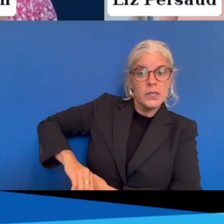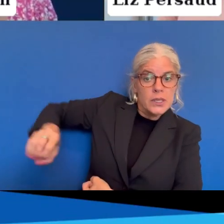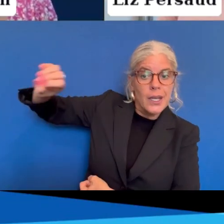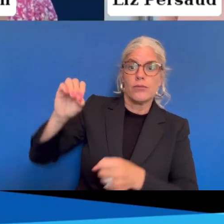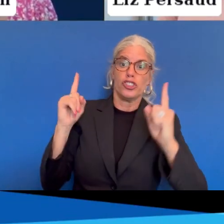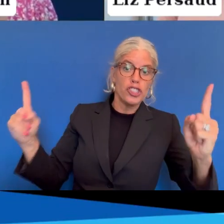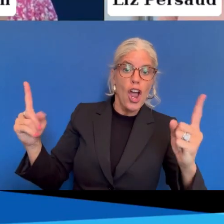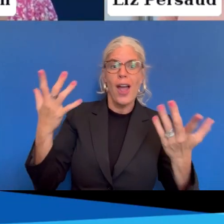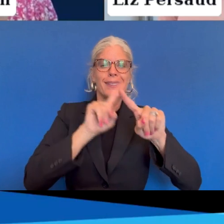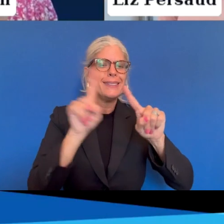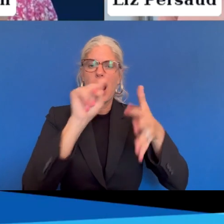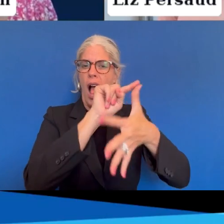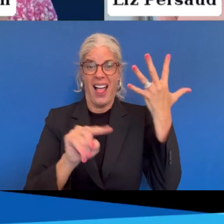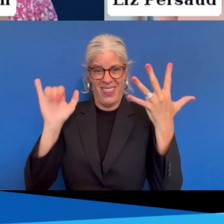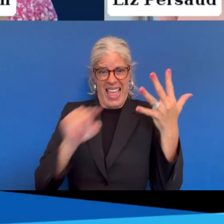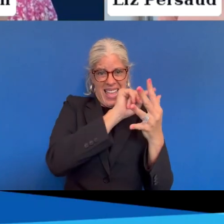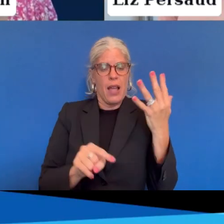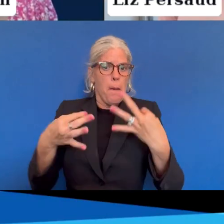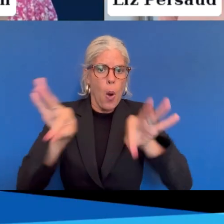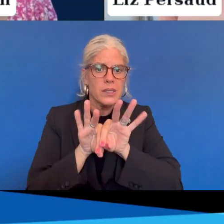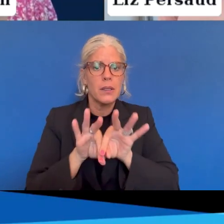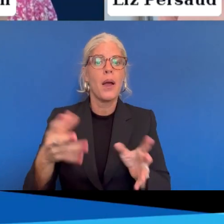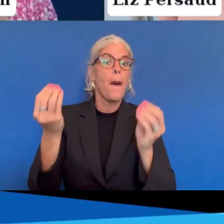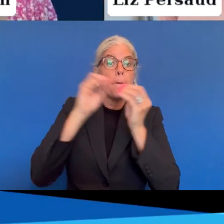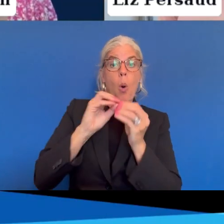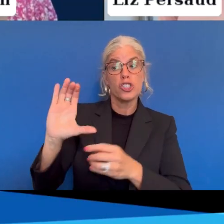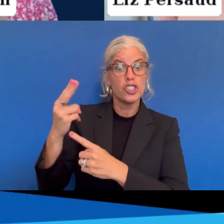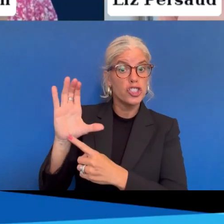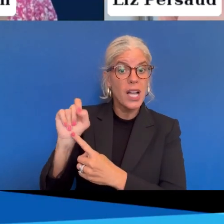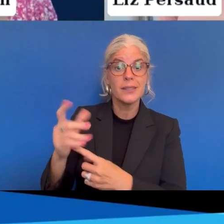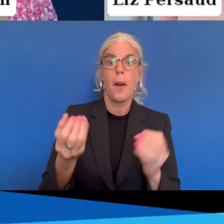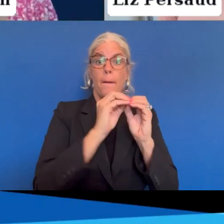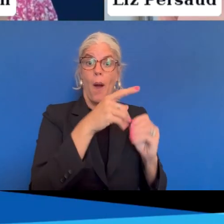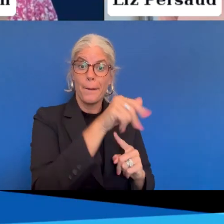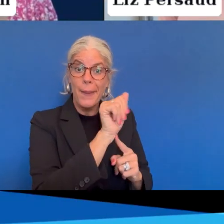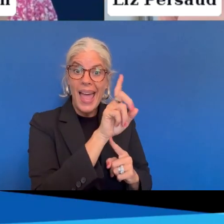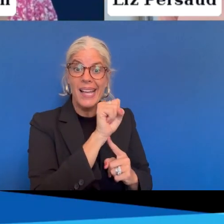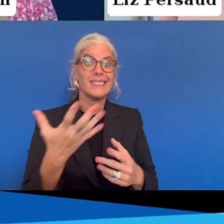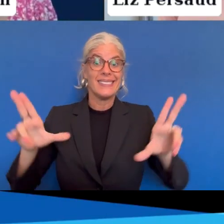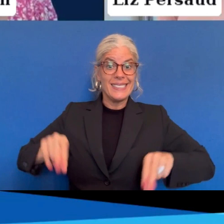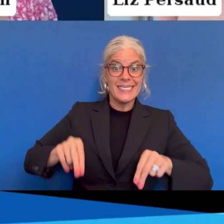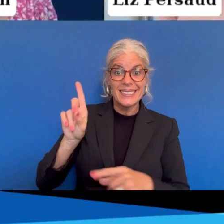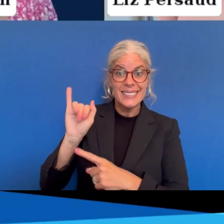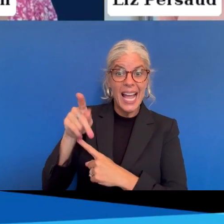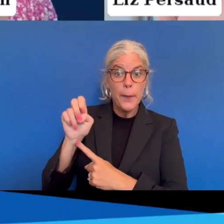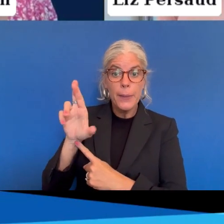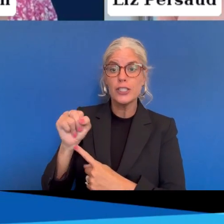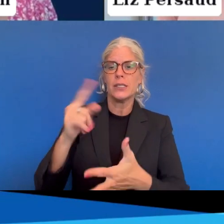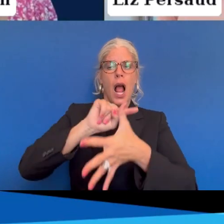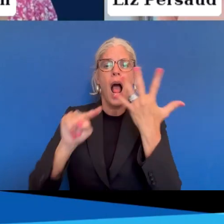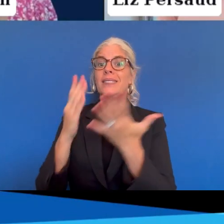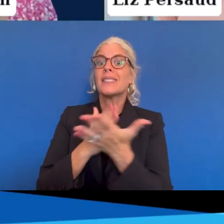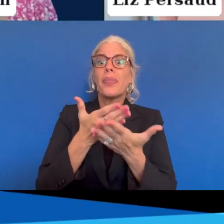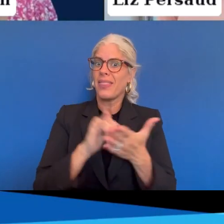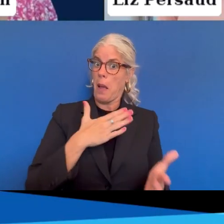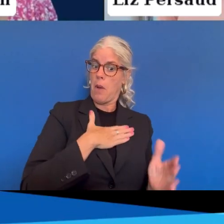more batteries, more medicines, more food, more supplies, more long chargers, more extra tubing. And that's really important. More